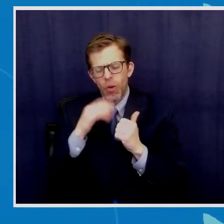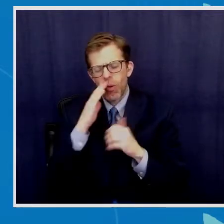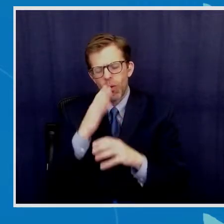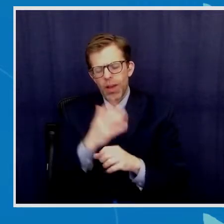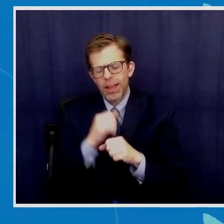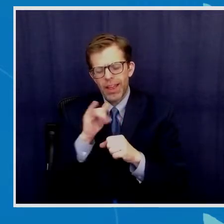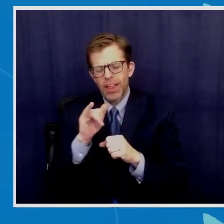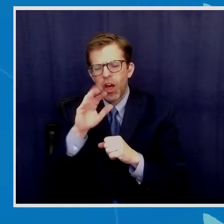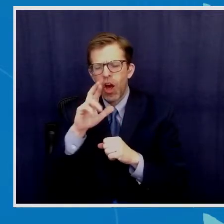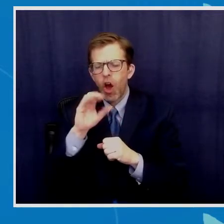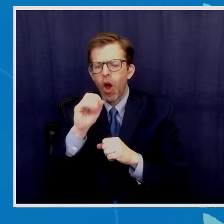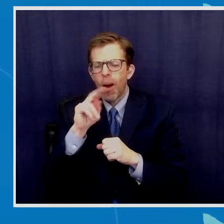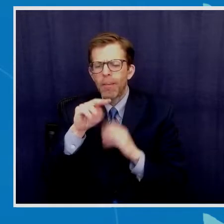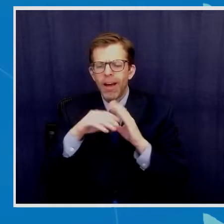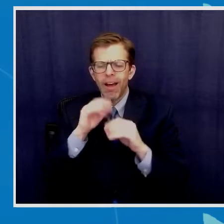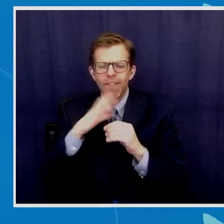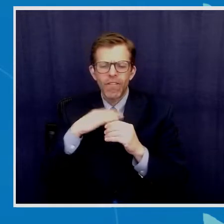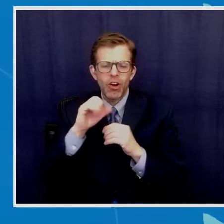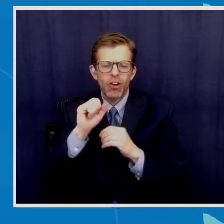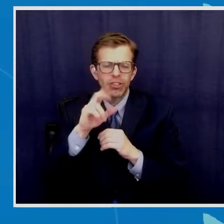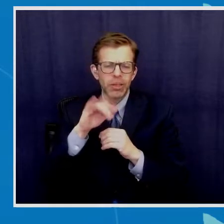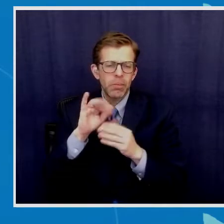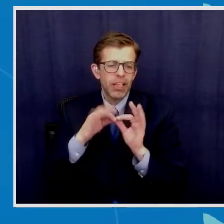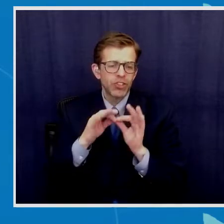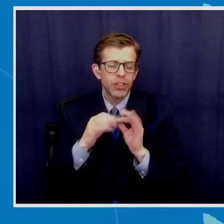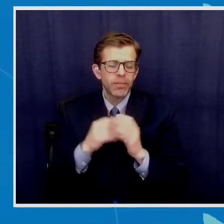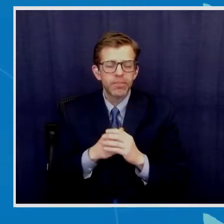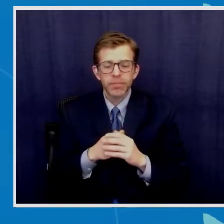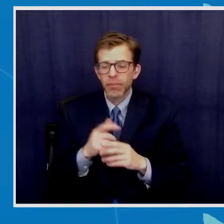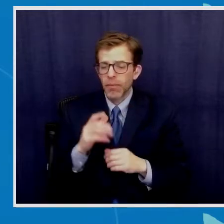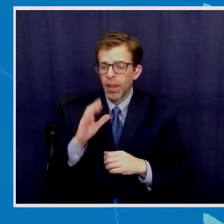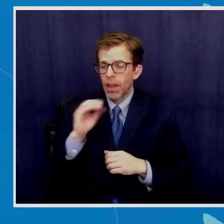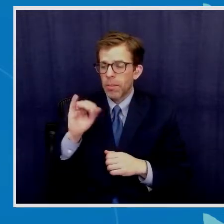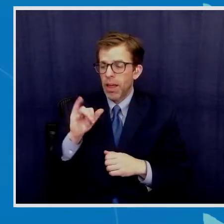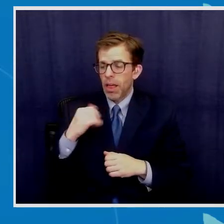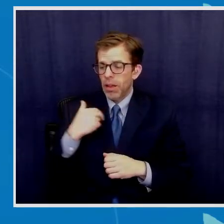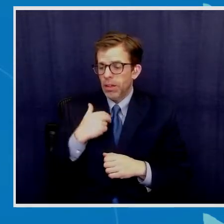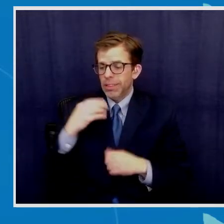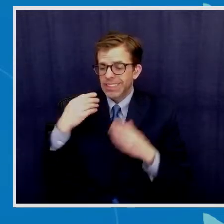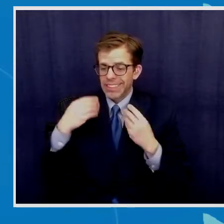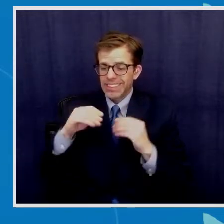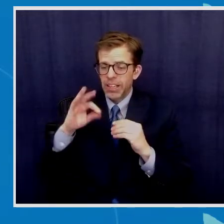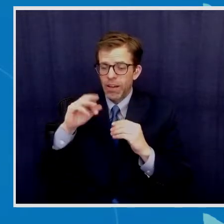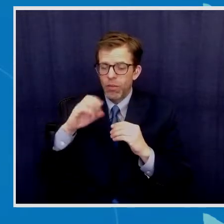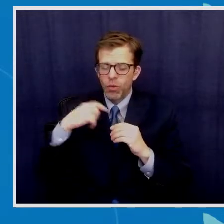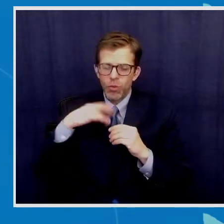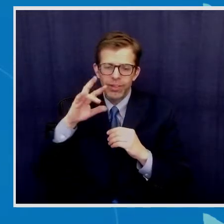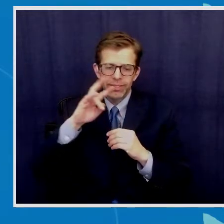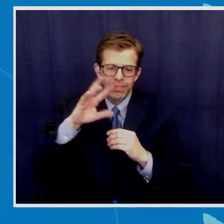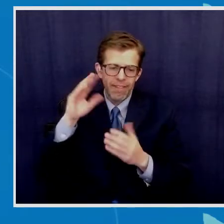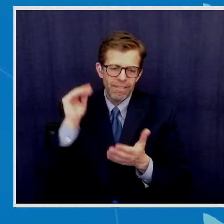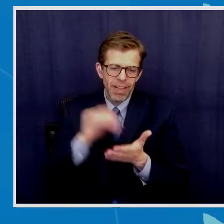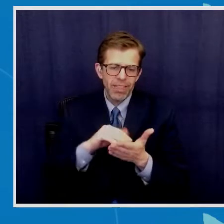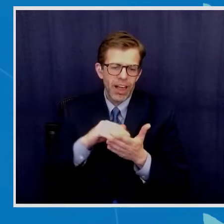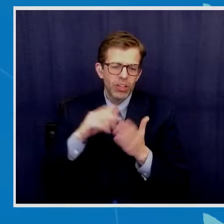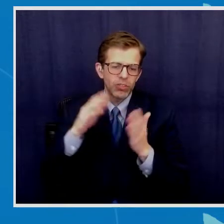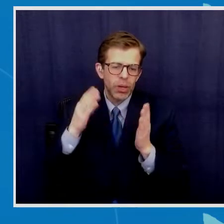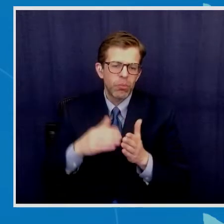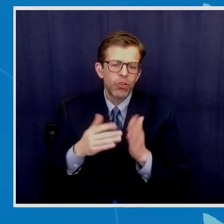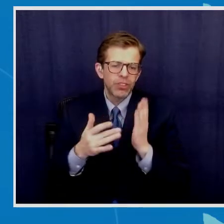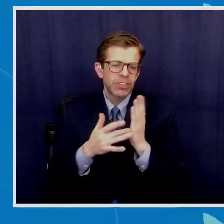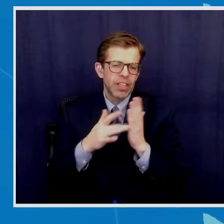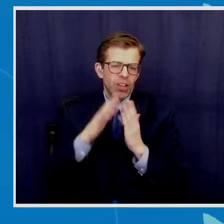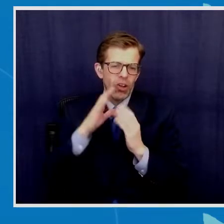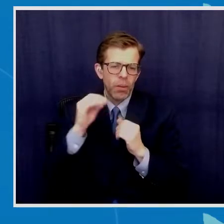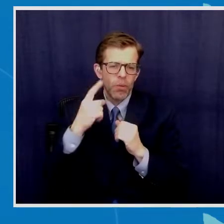out of our supply chains. For a company like Salesforce, we're a 75,000 person technology company, one of the